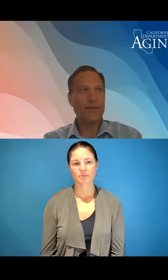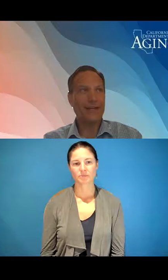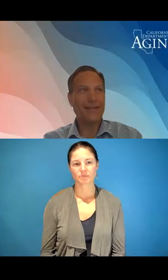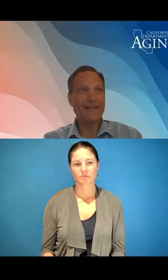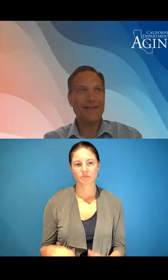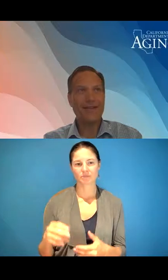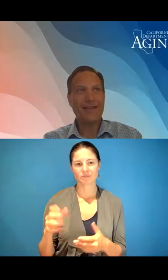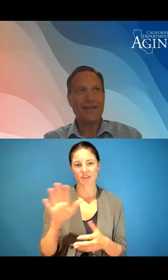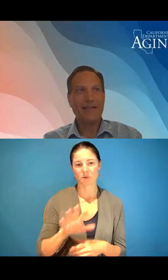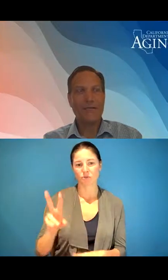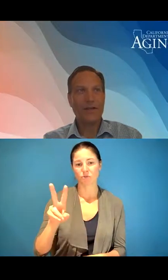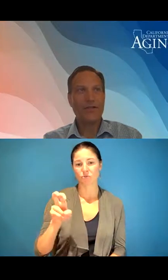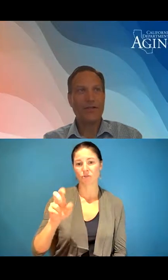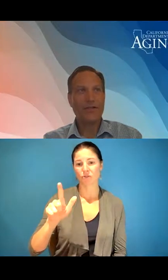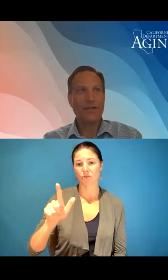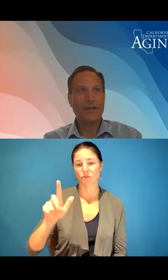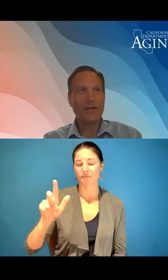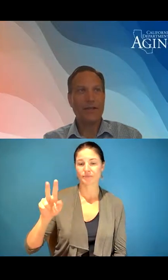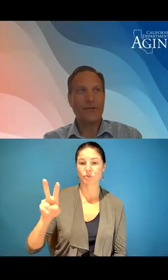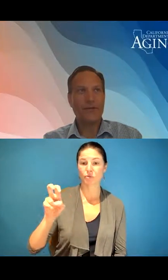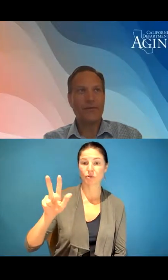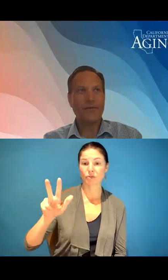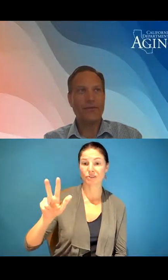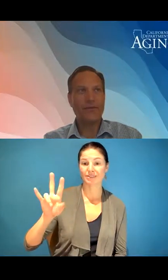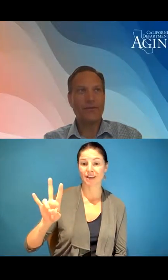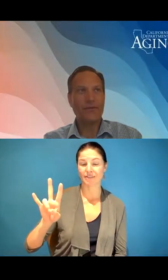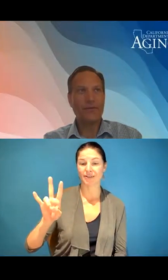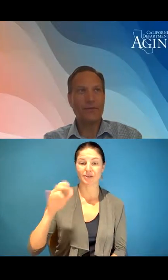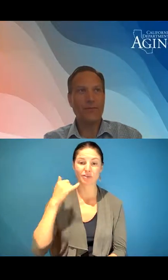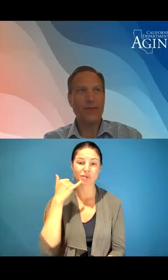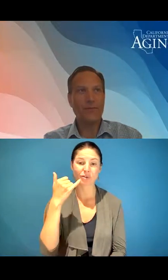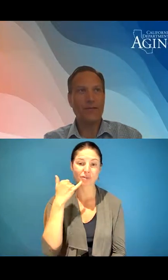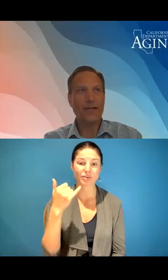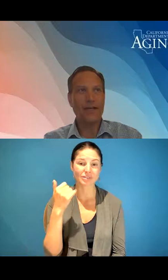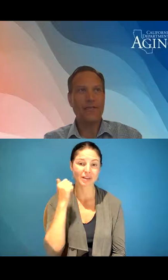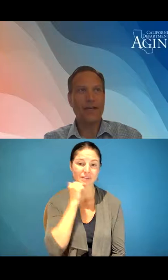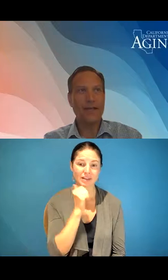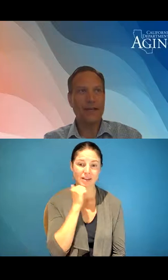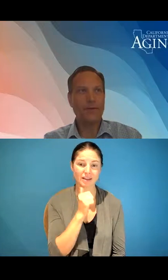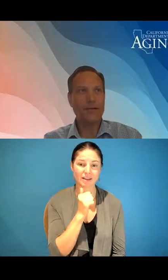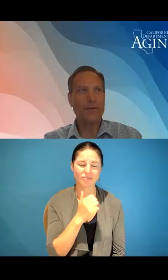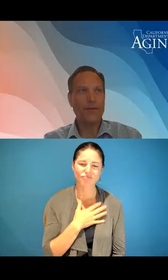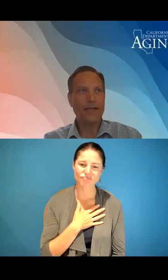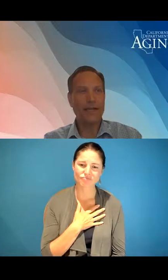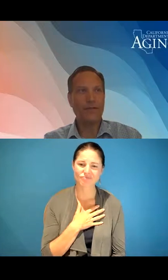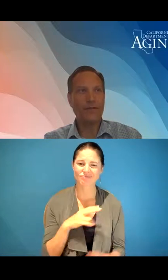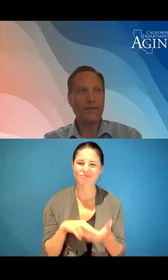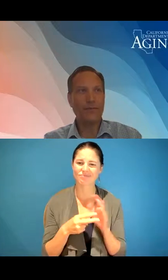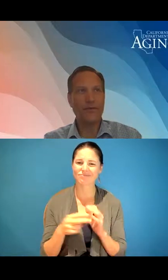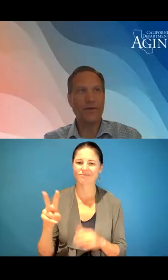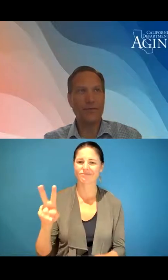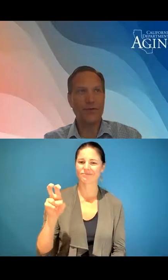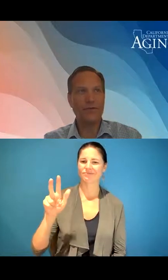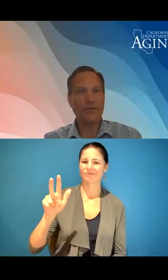237 calls a day. So it's really encouraging to think that we have 237 people that we're able to help every day